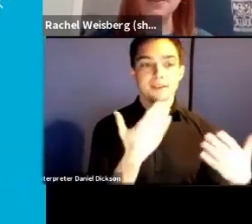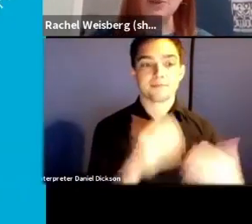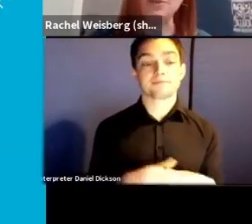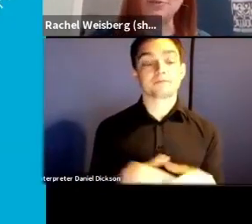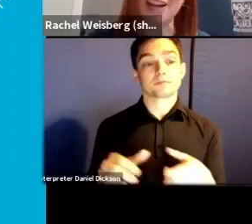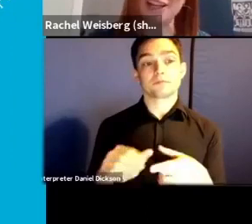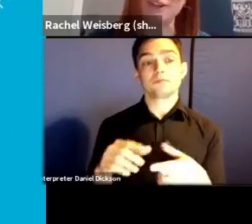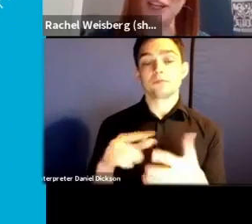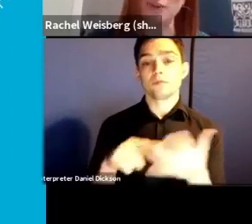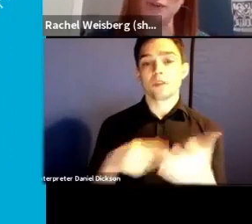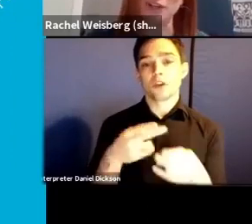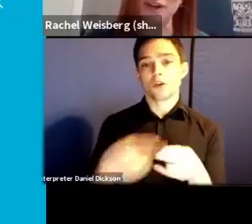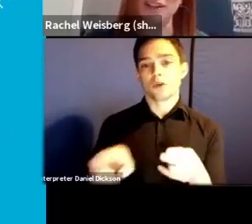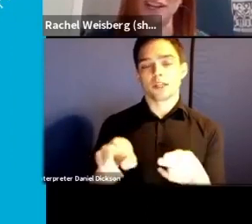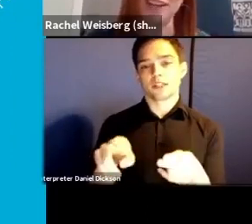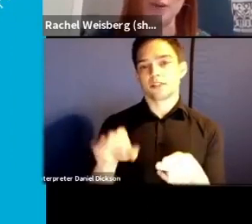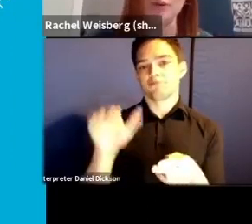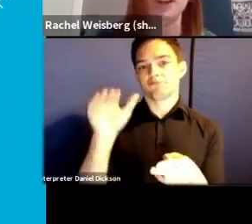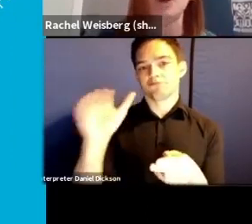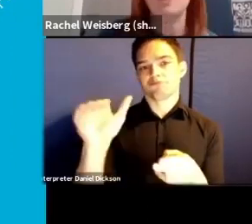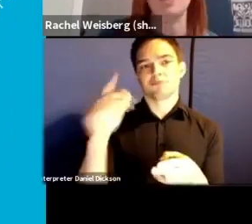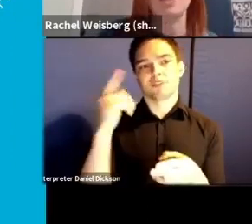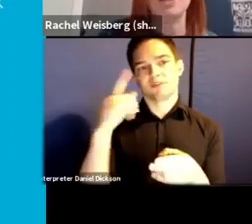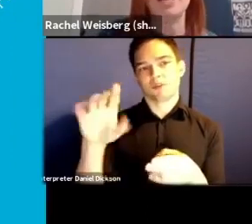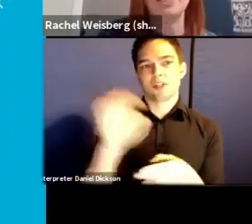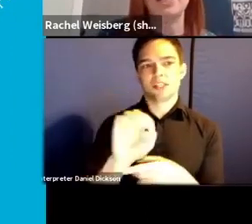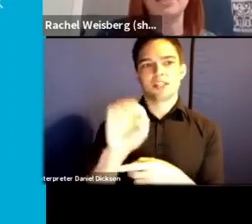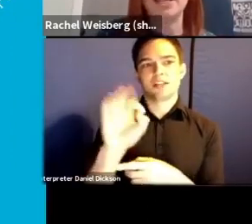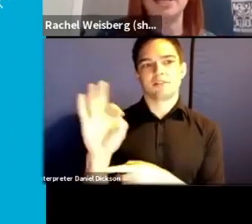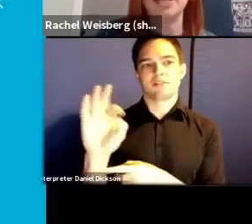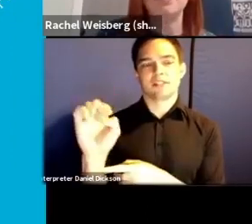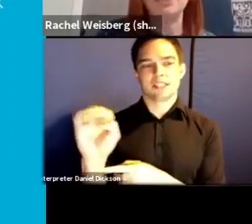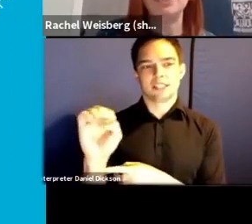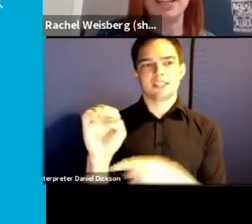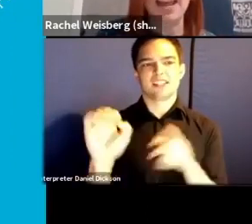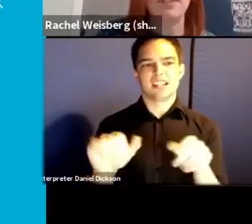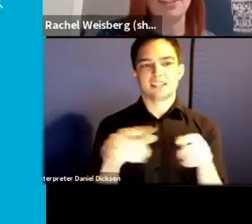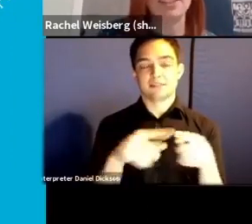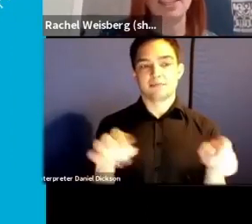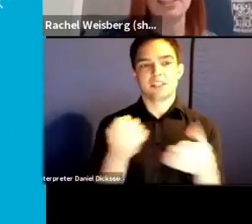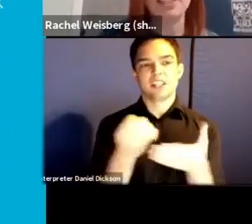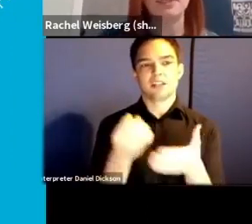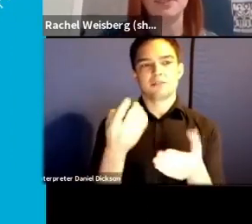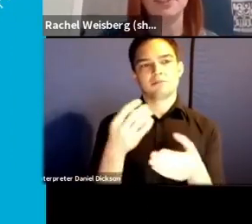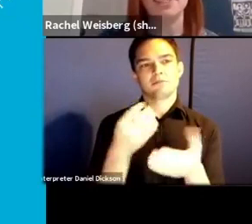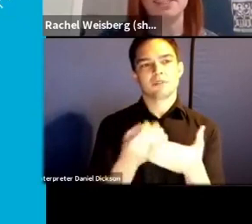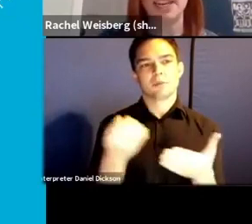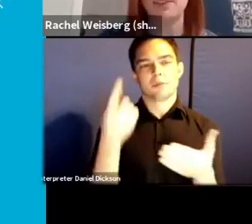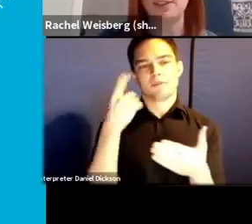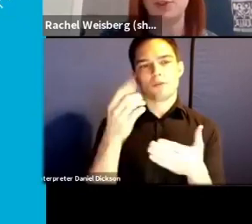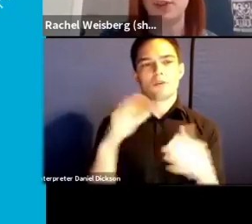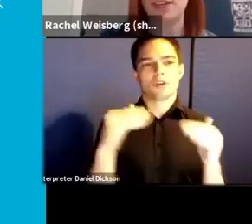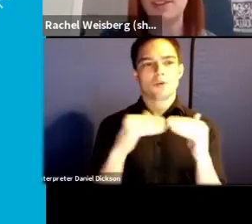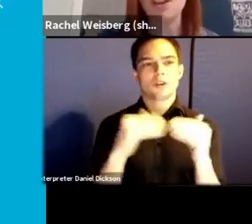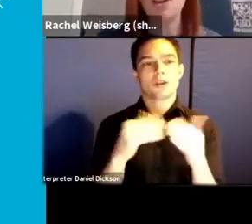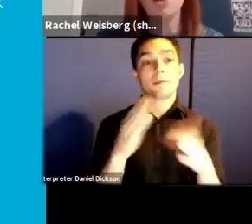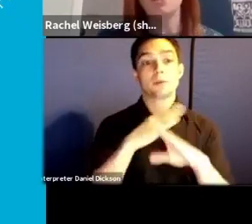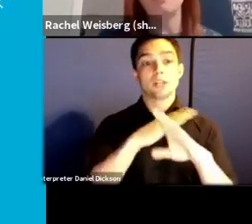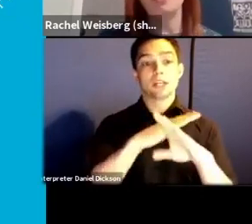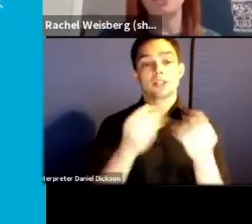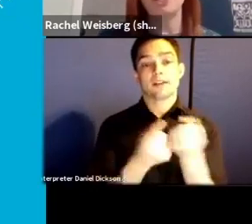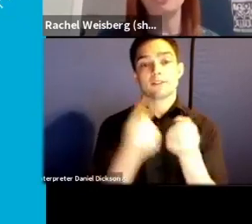bit of a quick plug for Equip for Equality. Equip for Equality is the protection and advocacy system for the